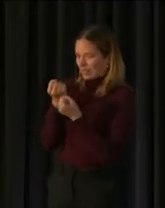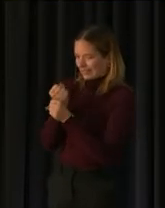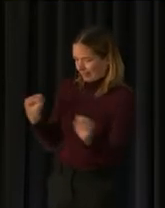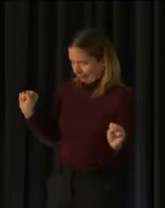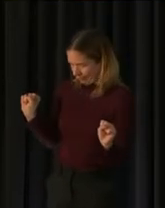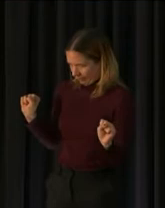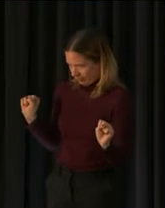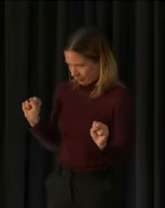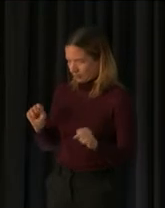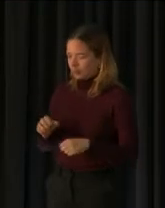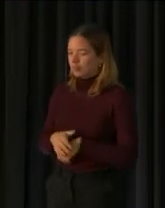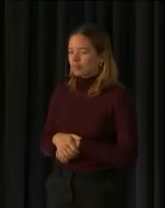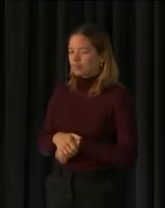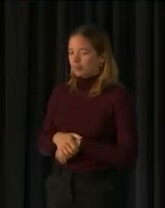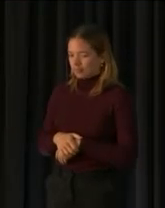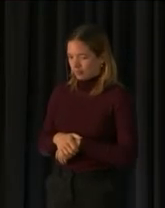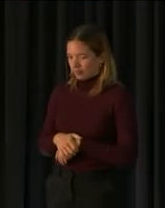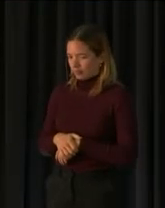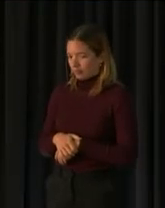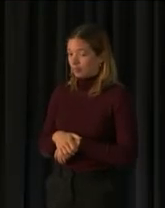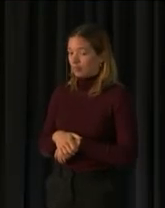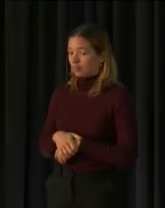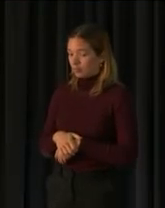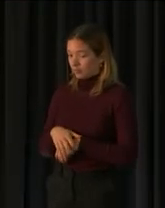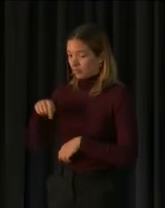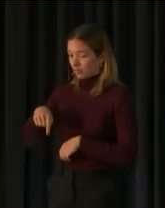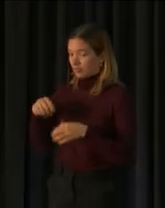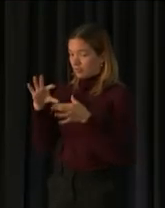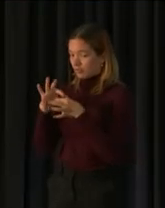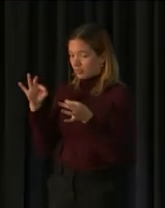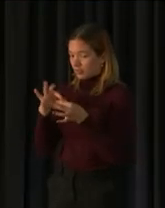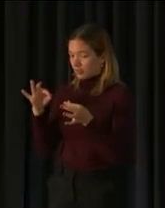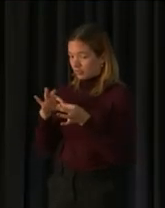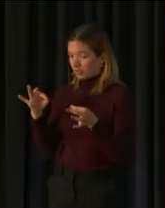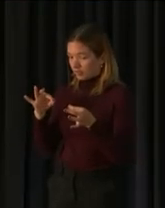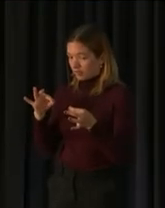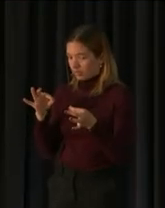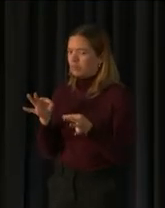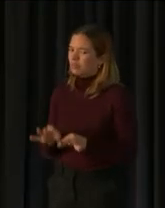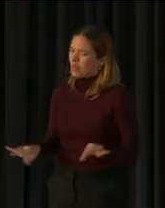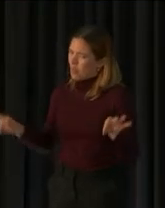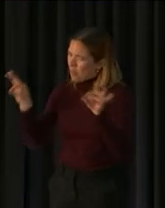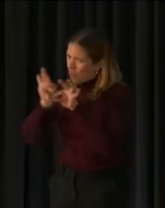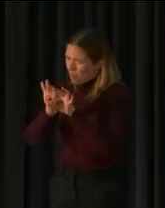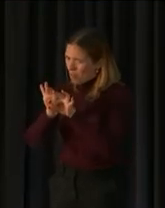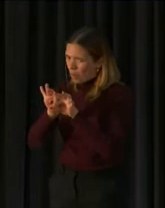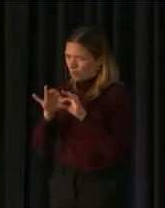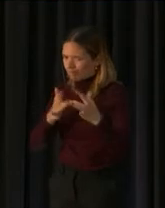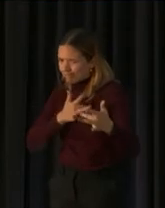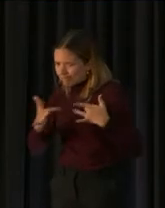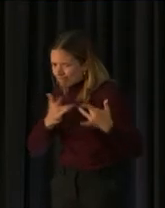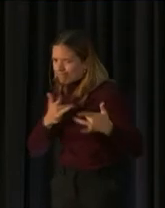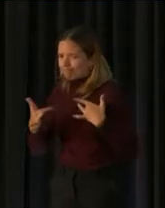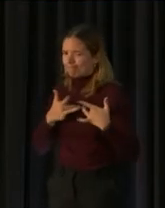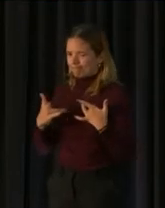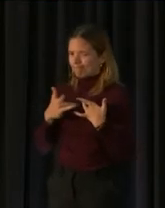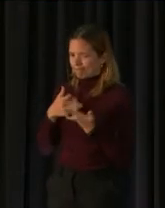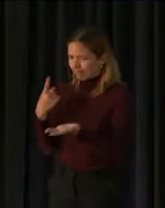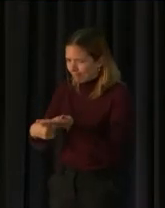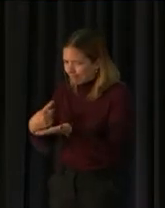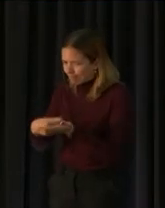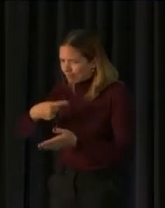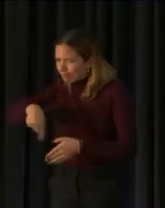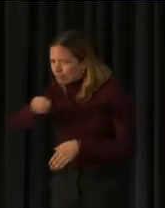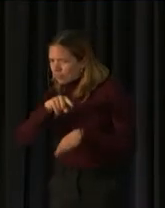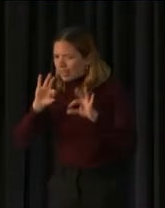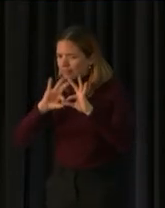families. Tonight you'll hear a number of different topics that are related to issues that we have heard from our families that are important to them,